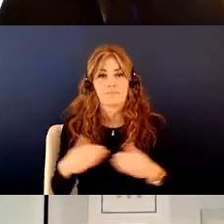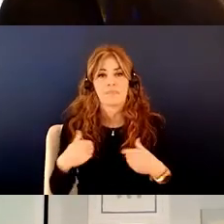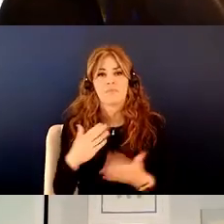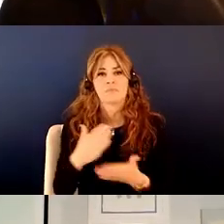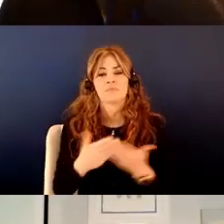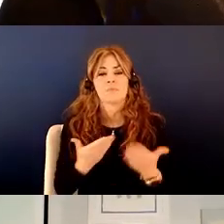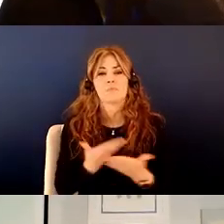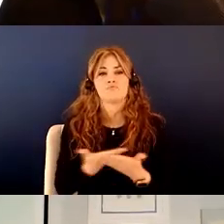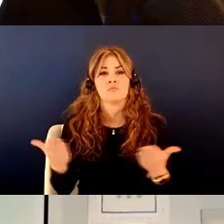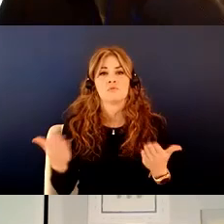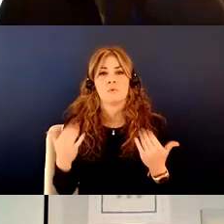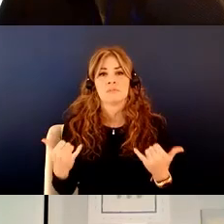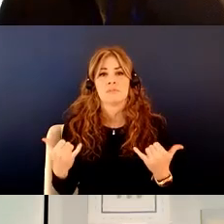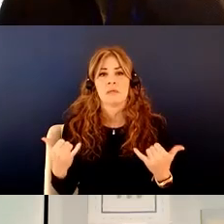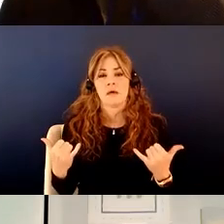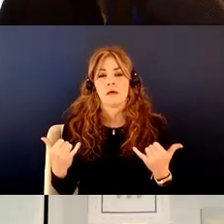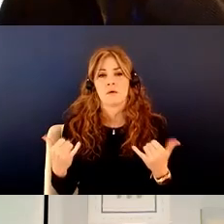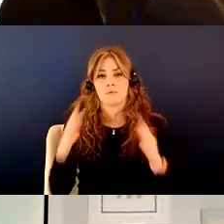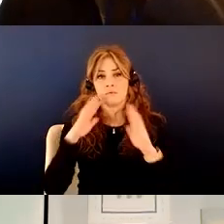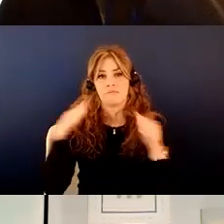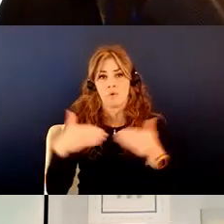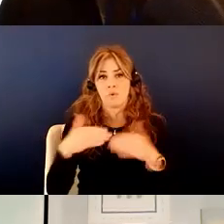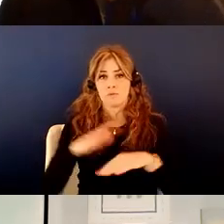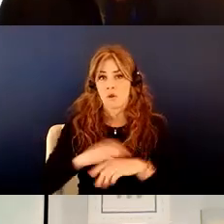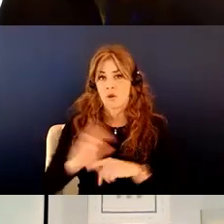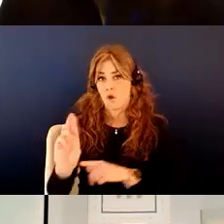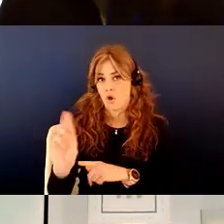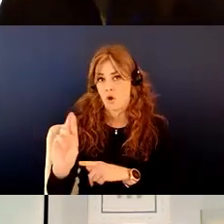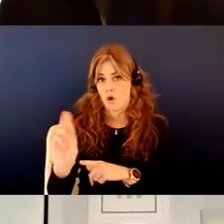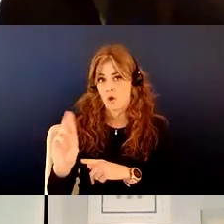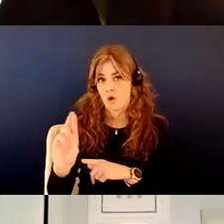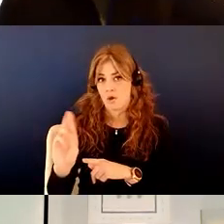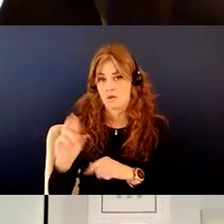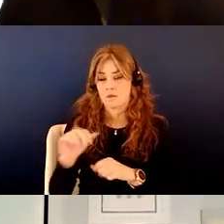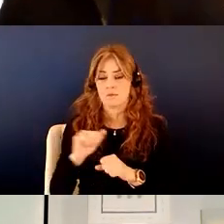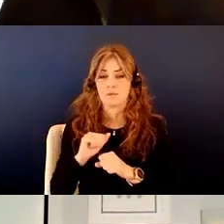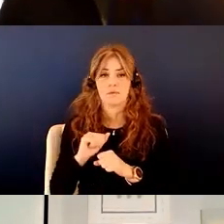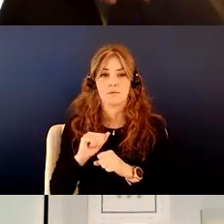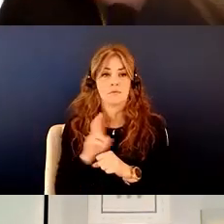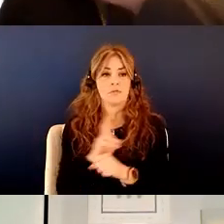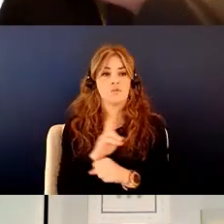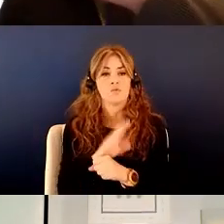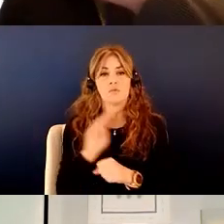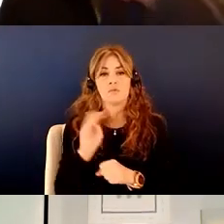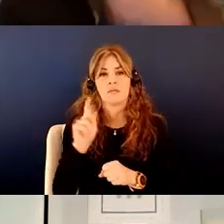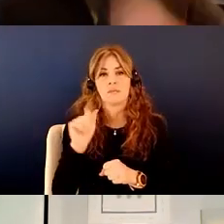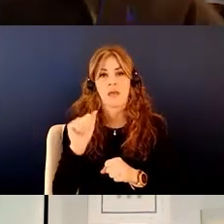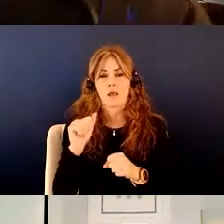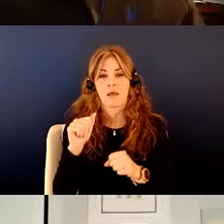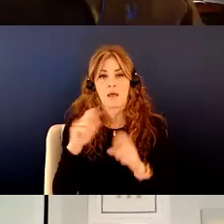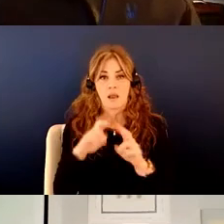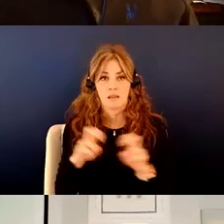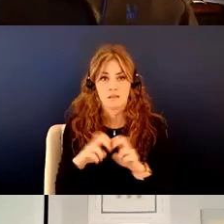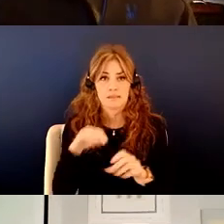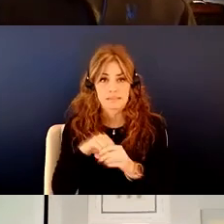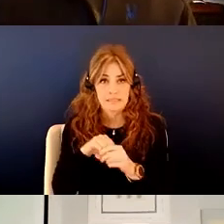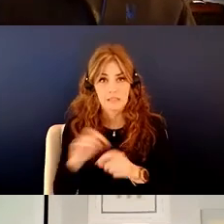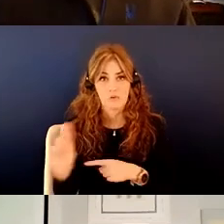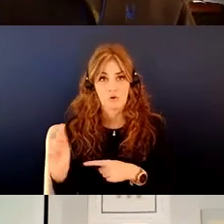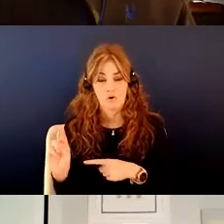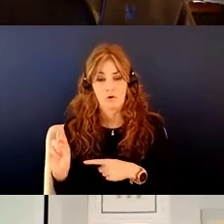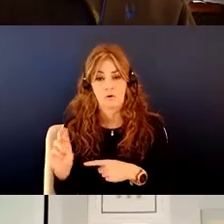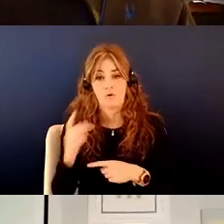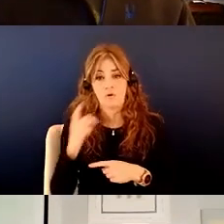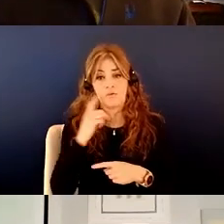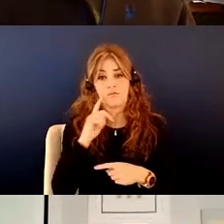right now focused mostly on R and using and doing meta-analysis in R on our